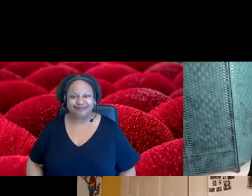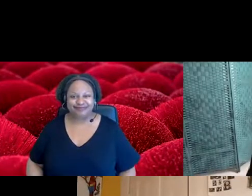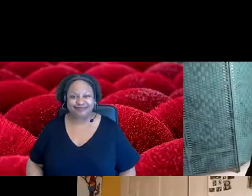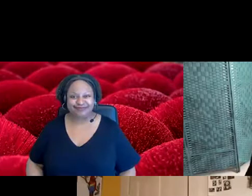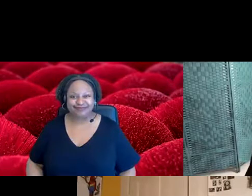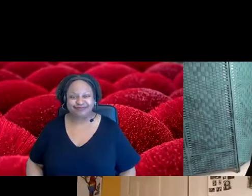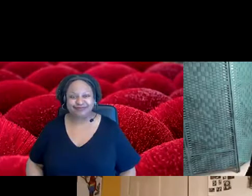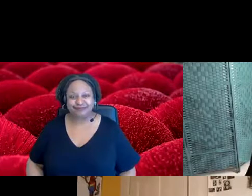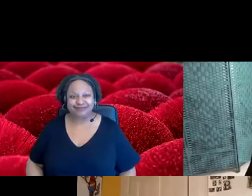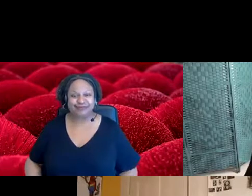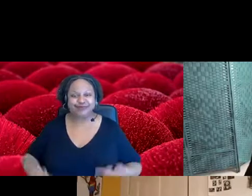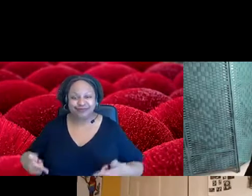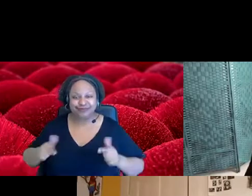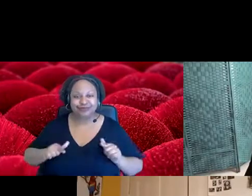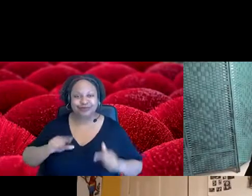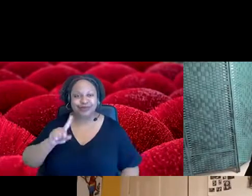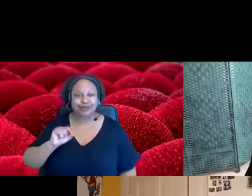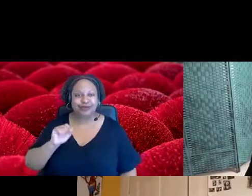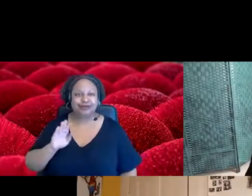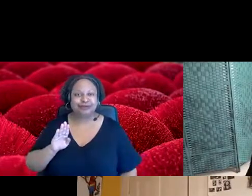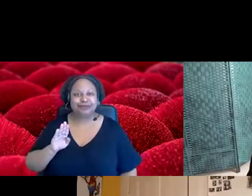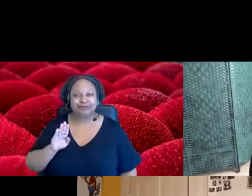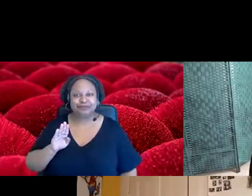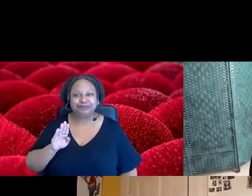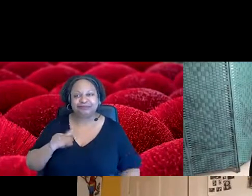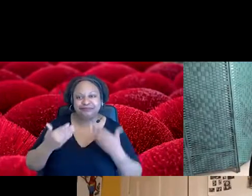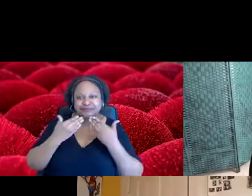Awesome. Okay, thanks. Over to me.